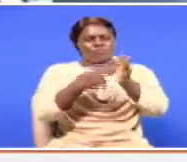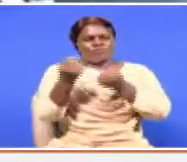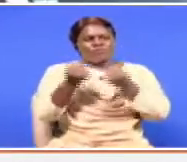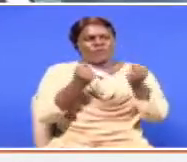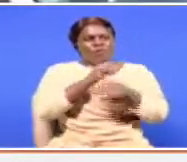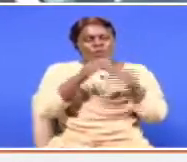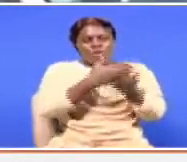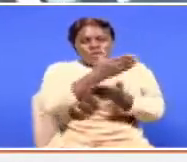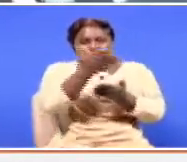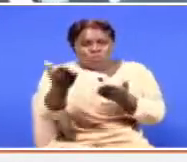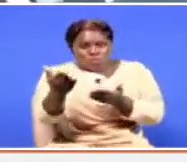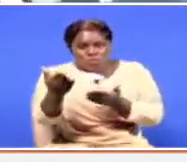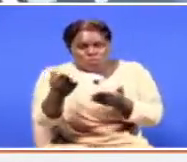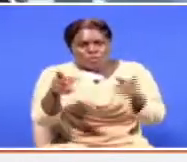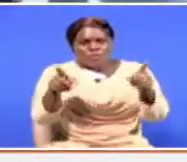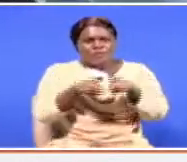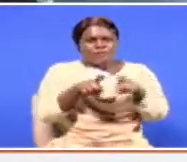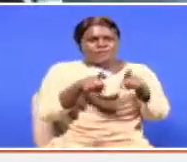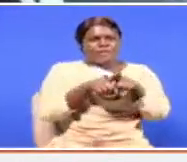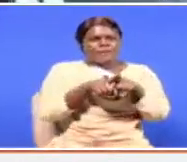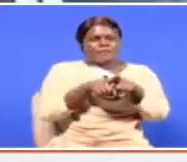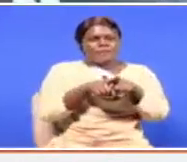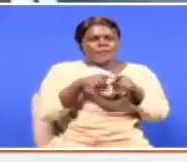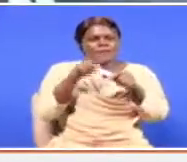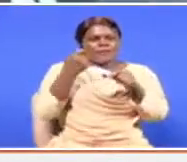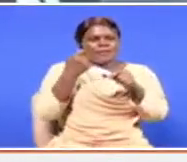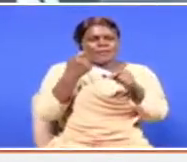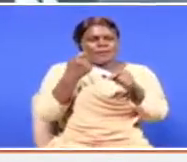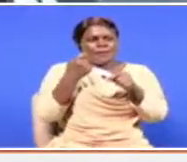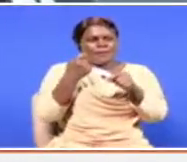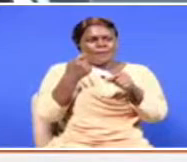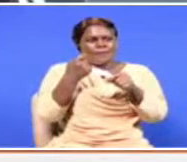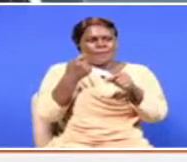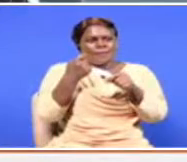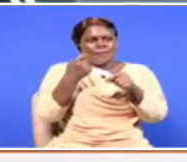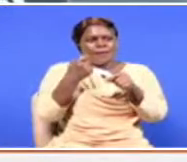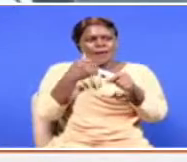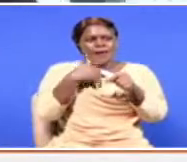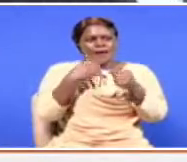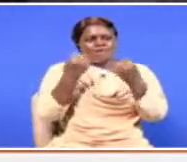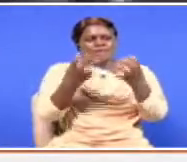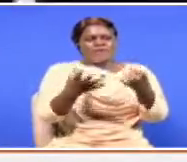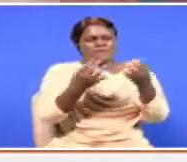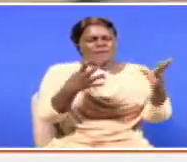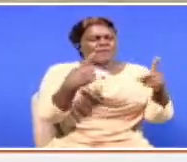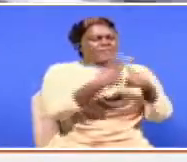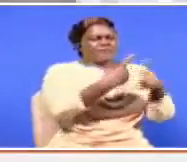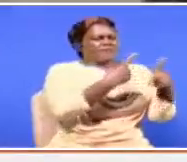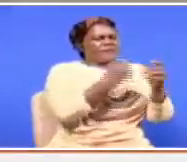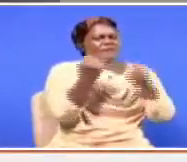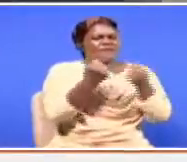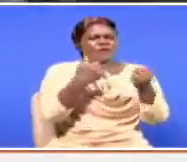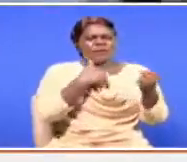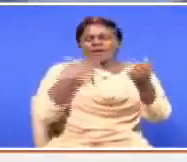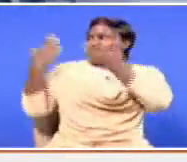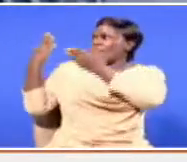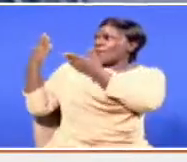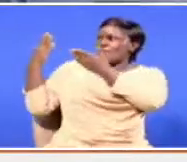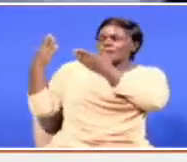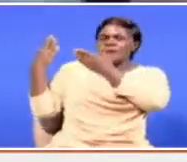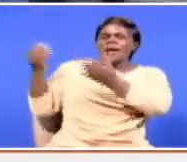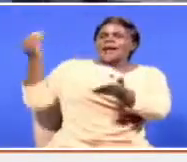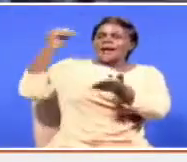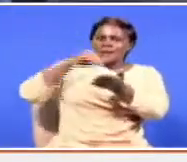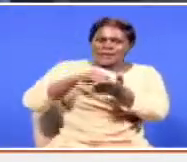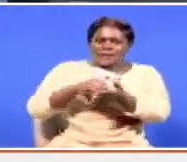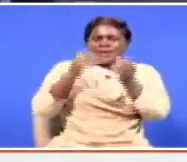If you are someone who's looking to get a premium SUV, there are tons of Prados, Land Cruisers, and many other vehicles.